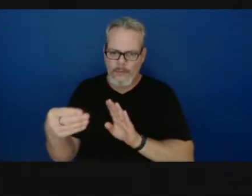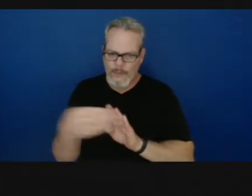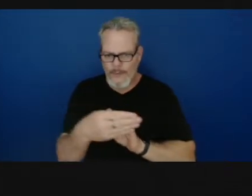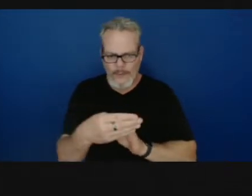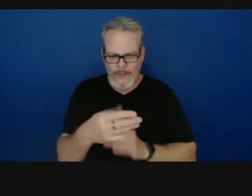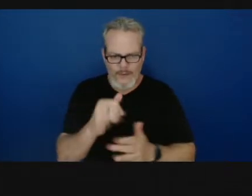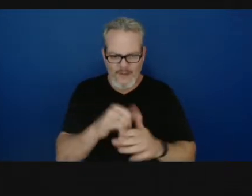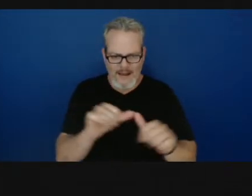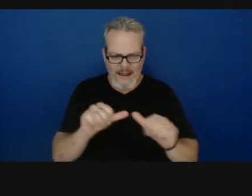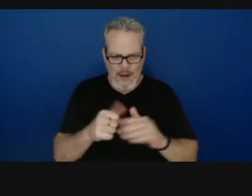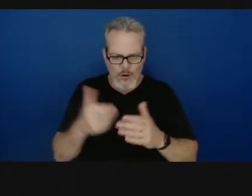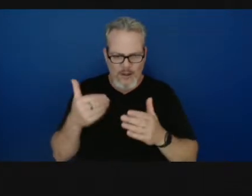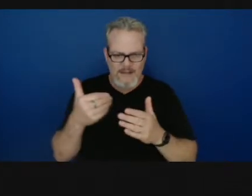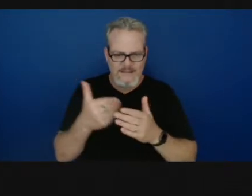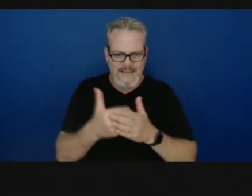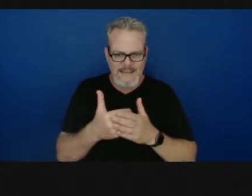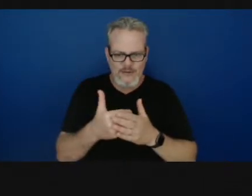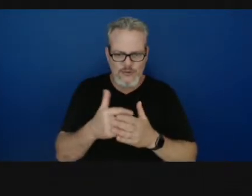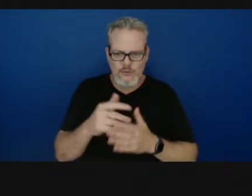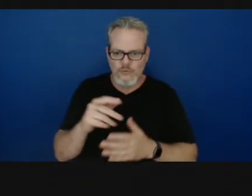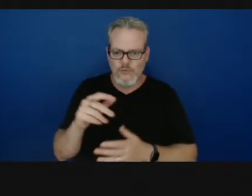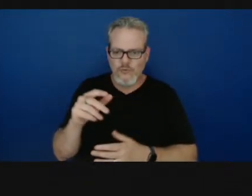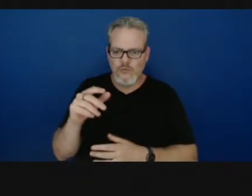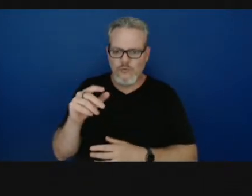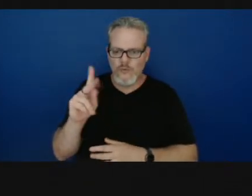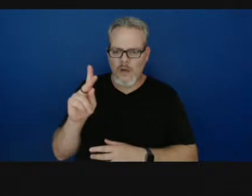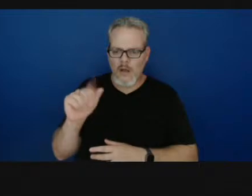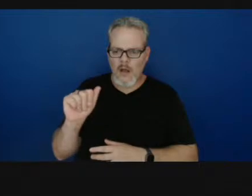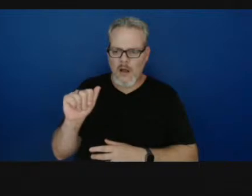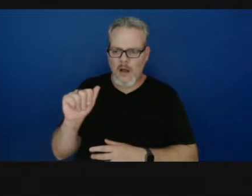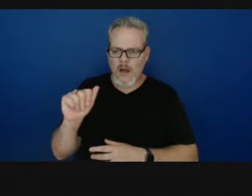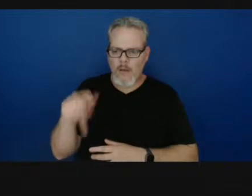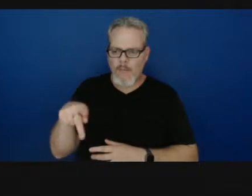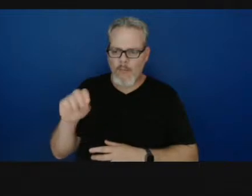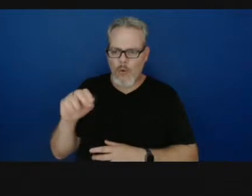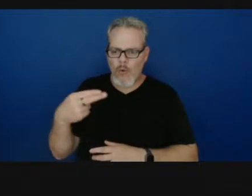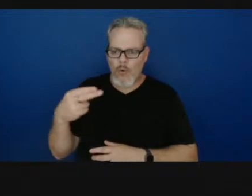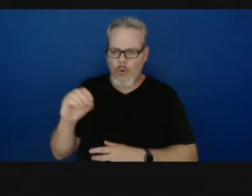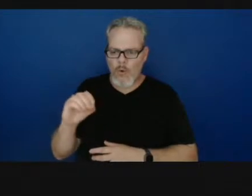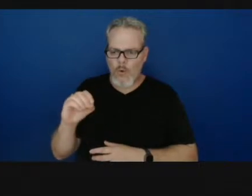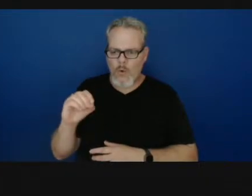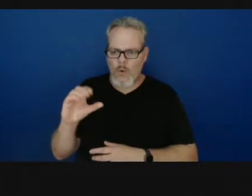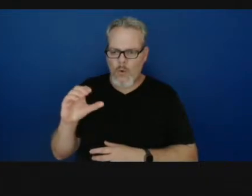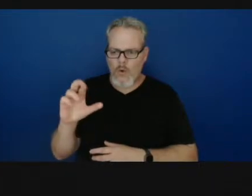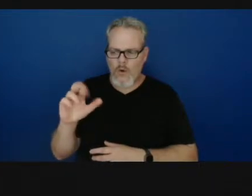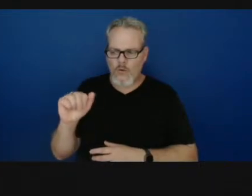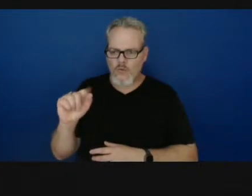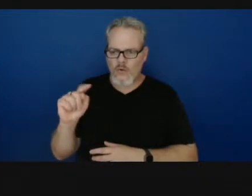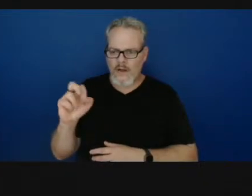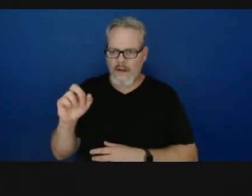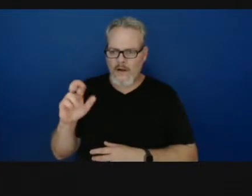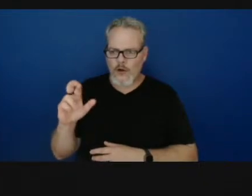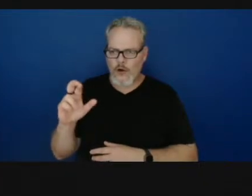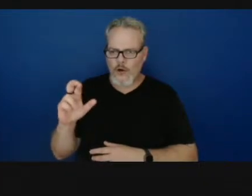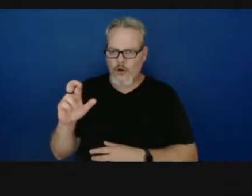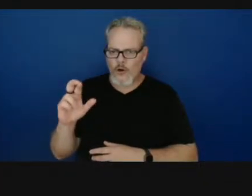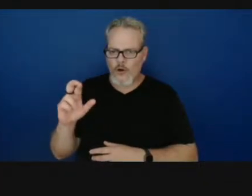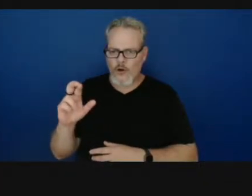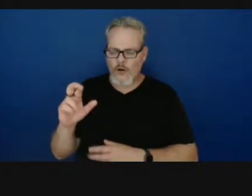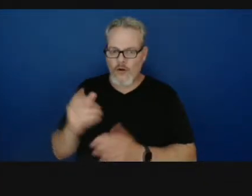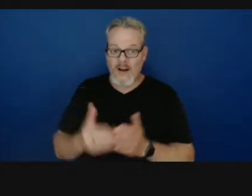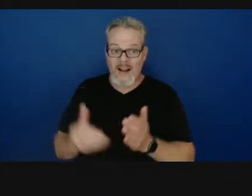crater. Fissure 22 is still having that strombolian activity as Fissure 8 continues its dominance. We pick up on